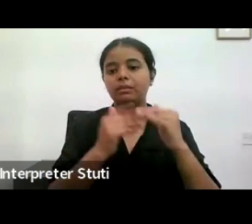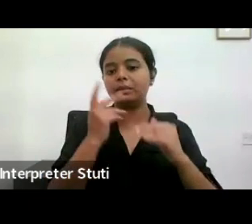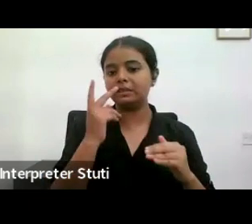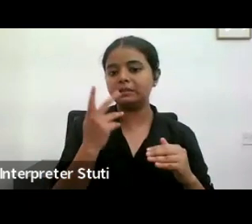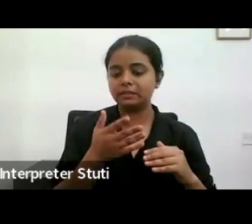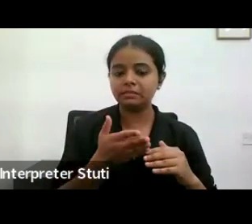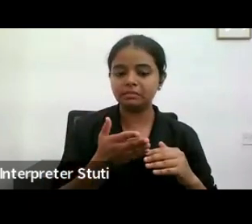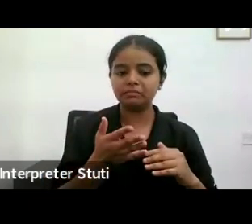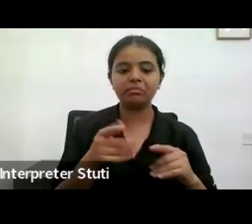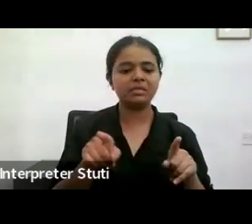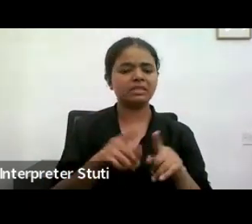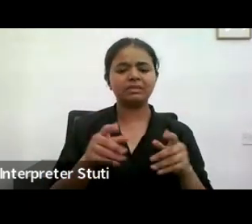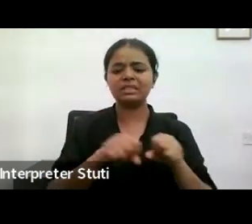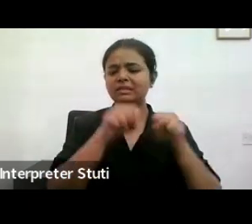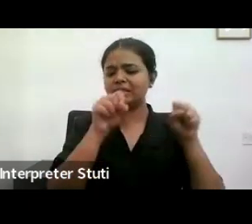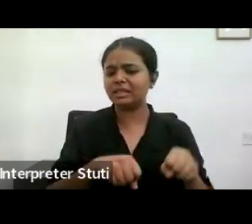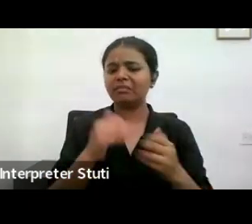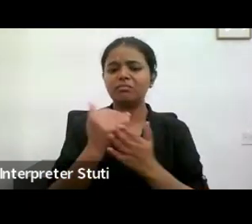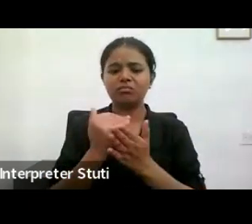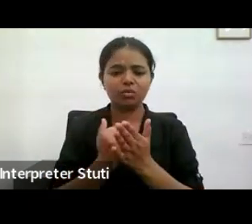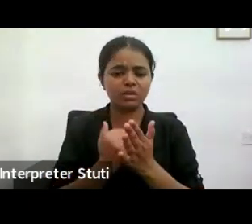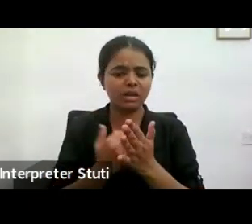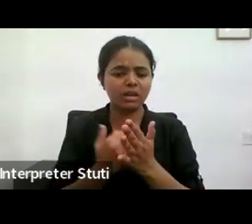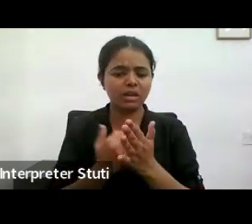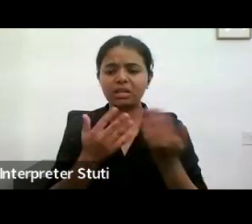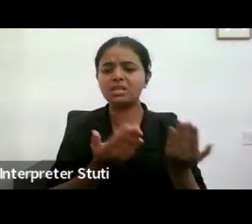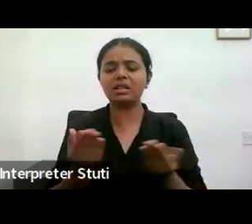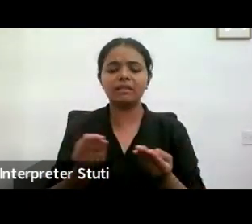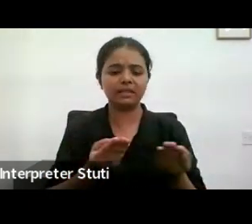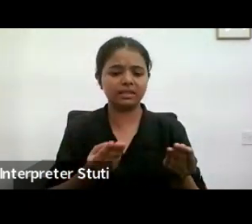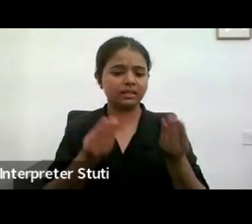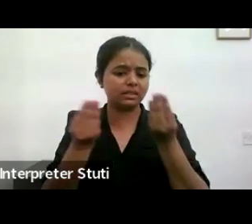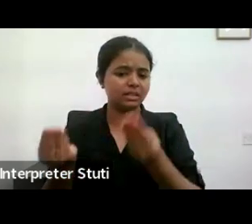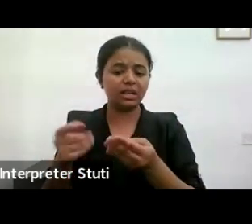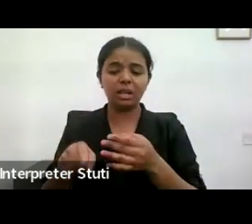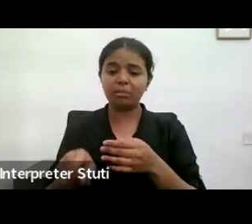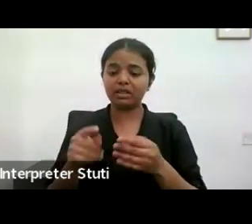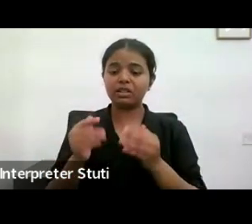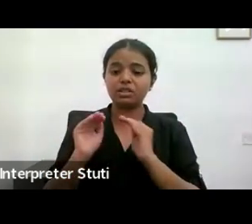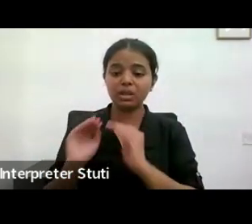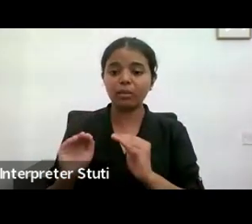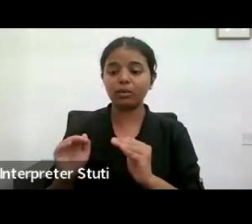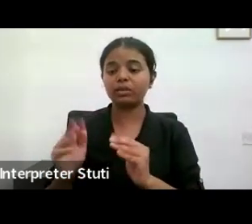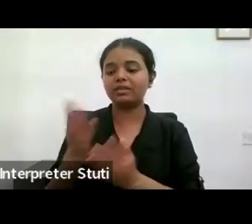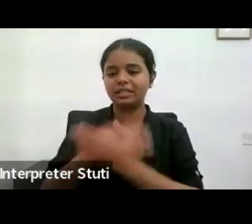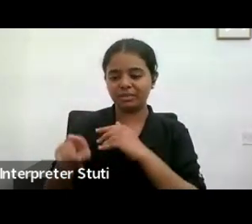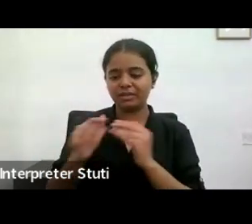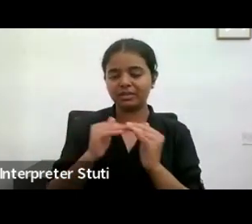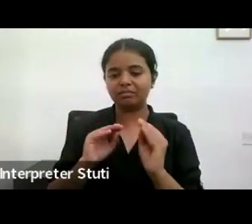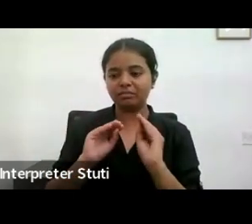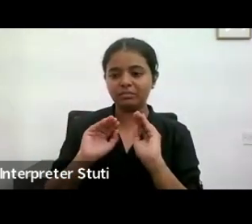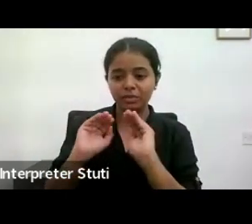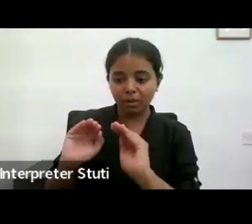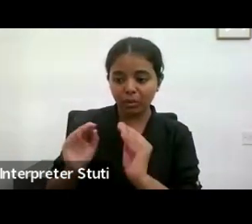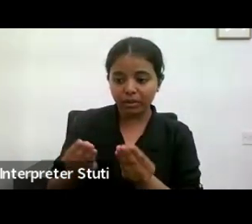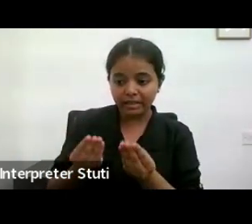Systems, programs, services, very specific supports for children so that they can be part of